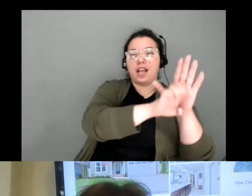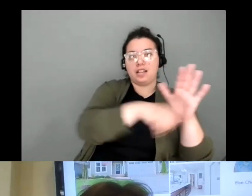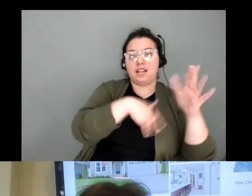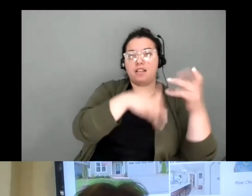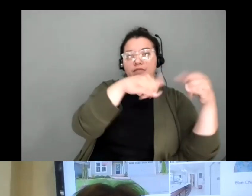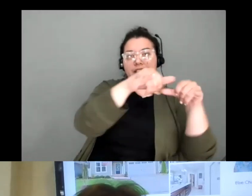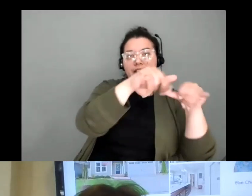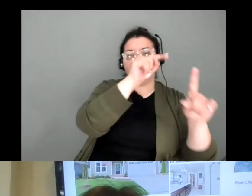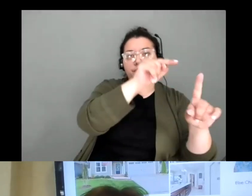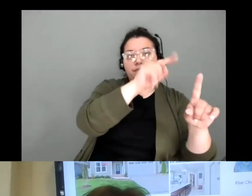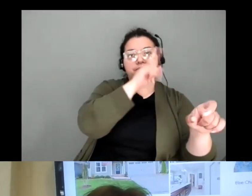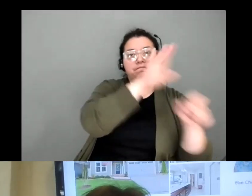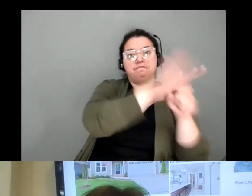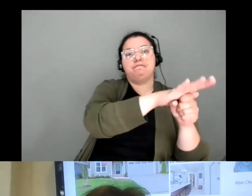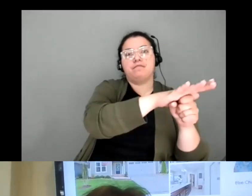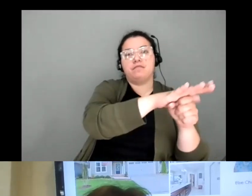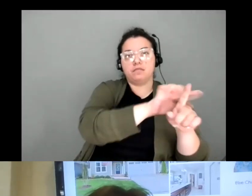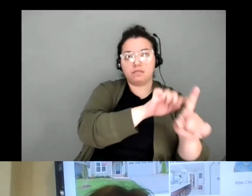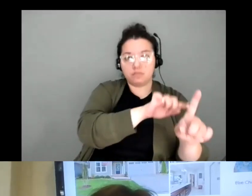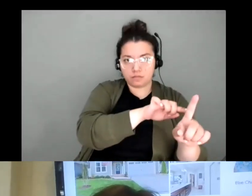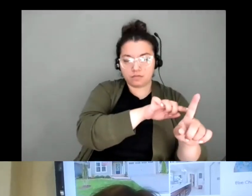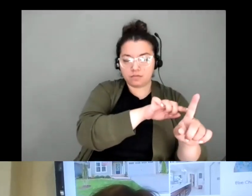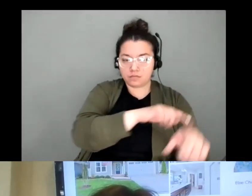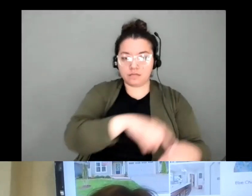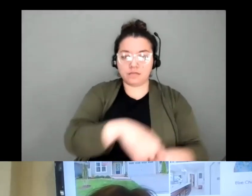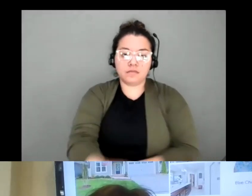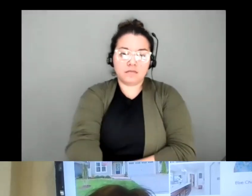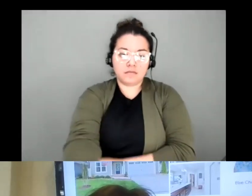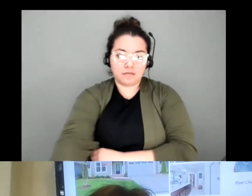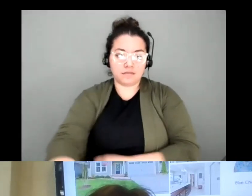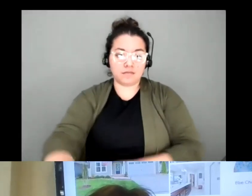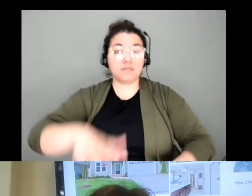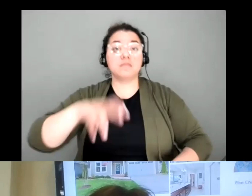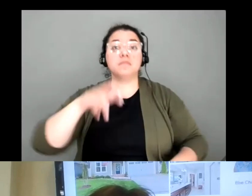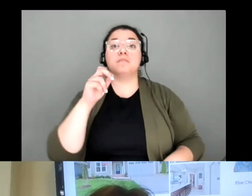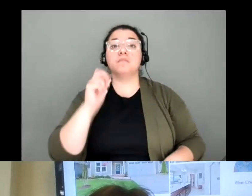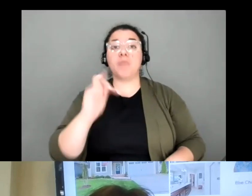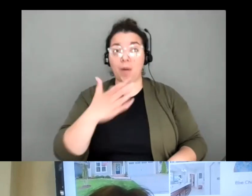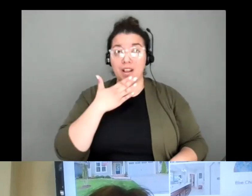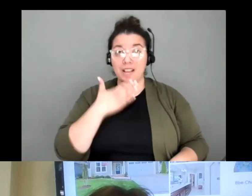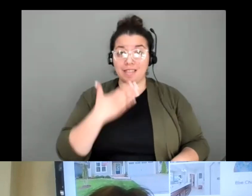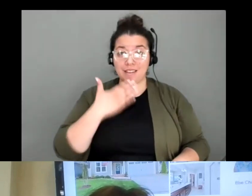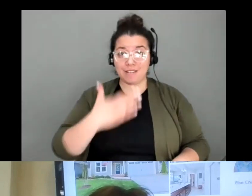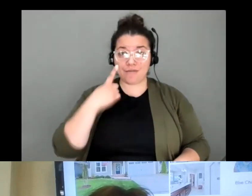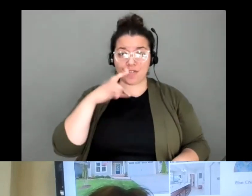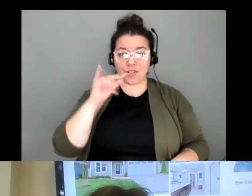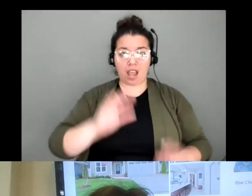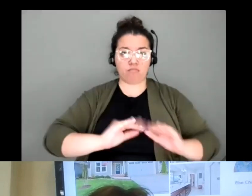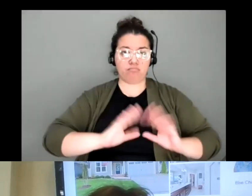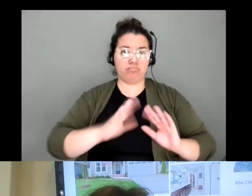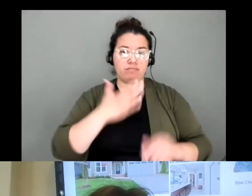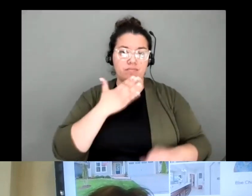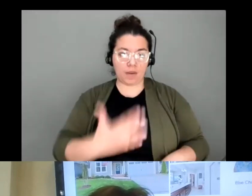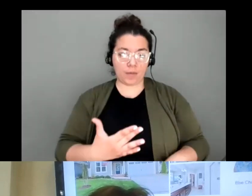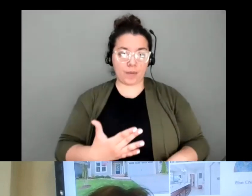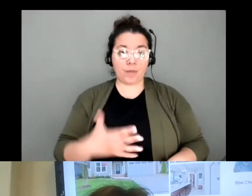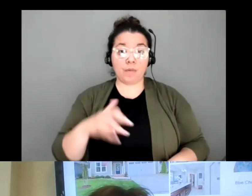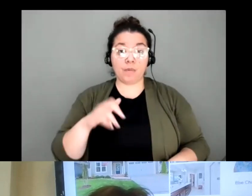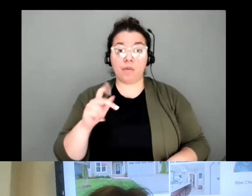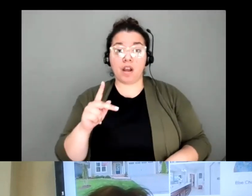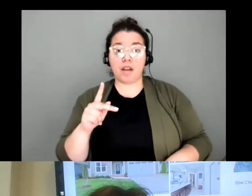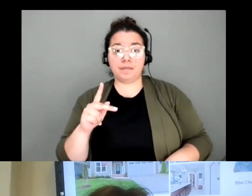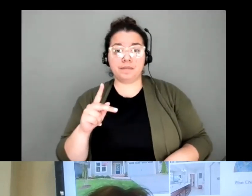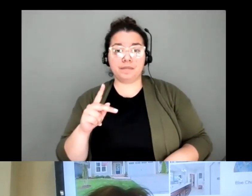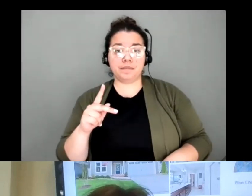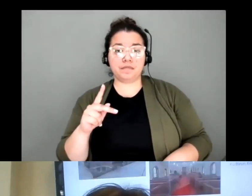you're supposed to abide by. Okay. Thank you for that distinction. And let's see, a